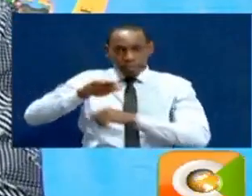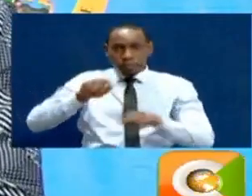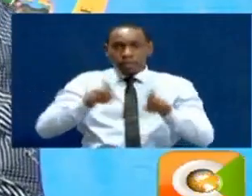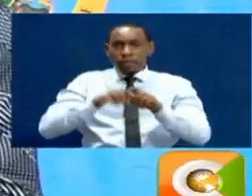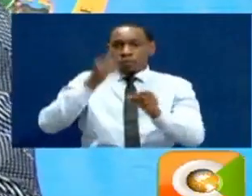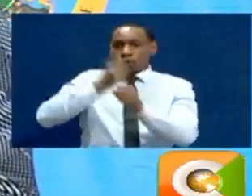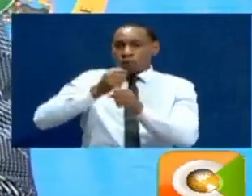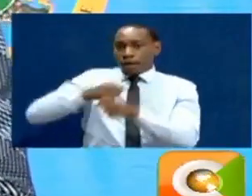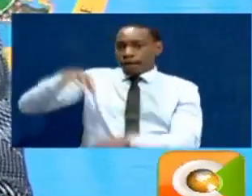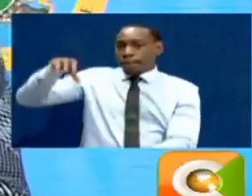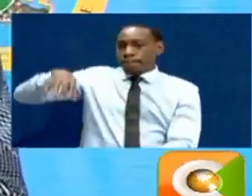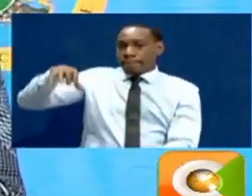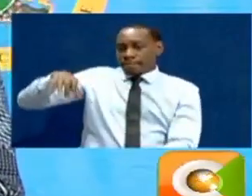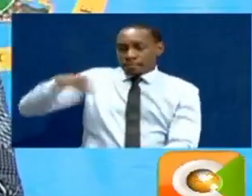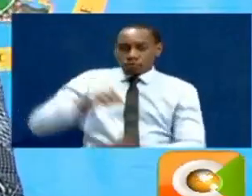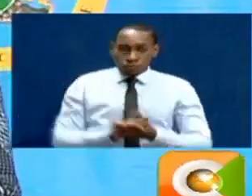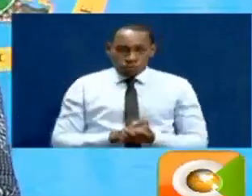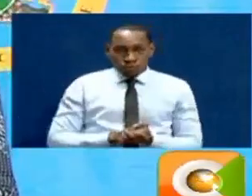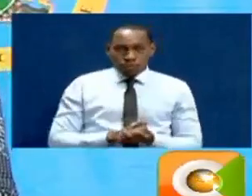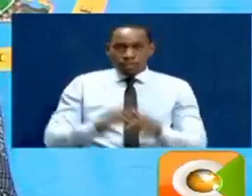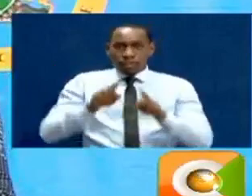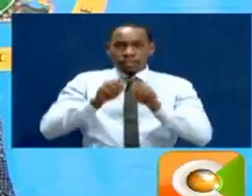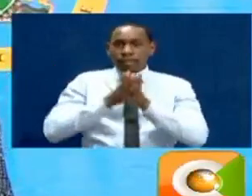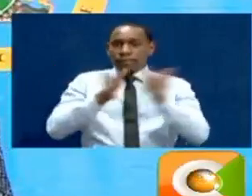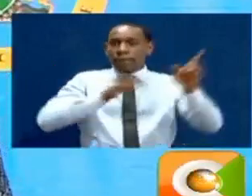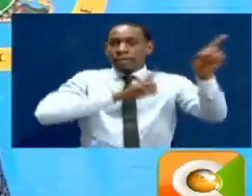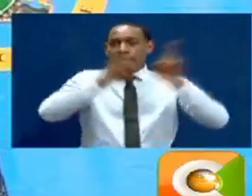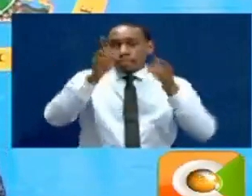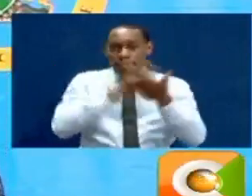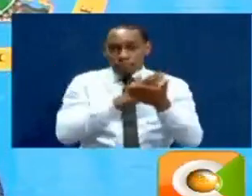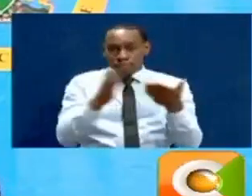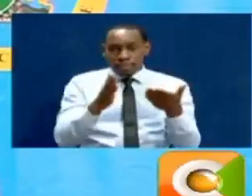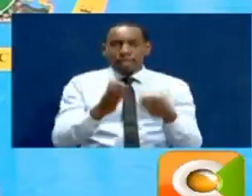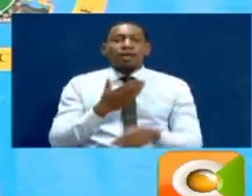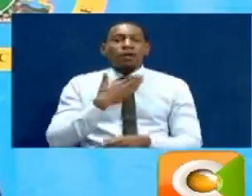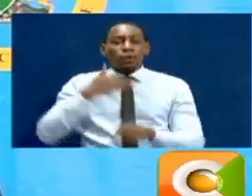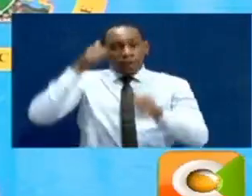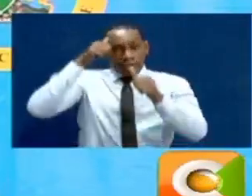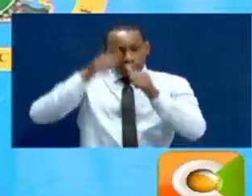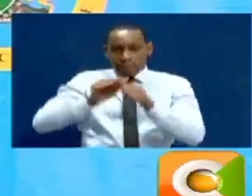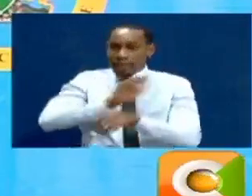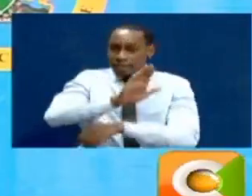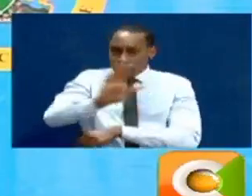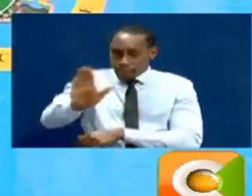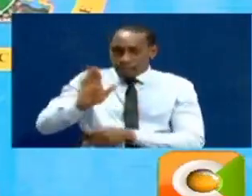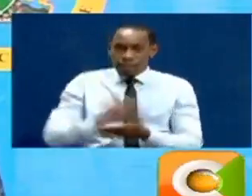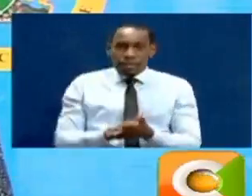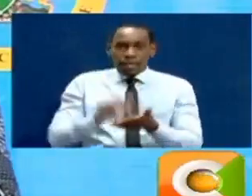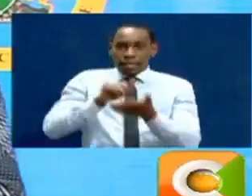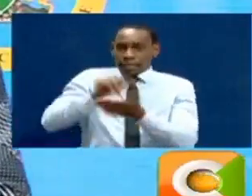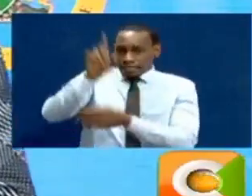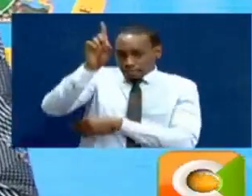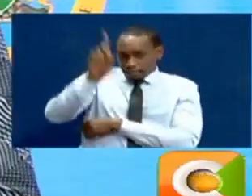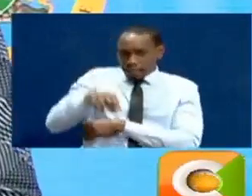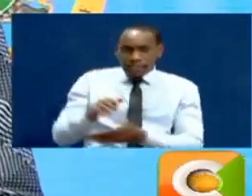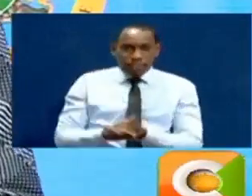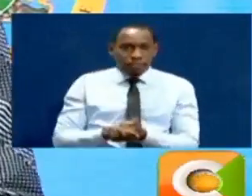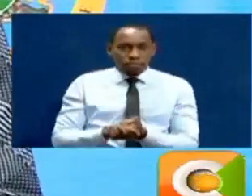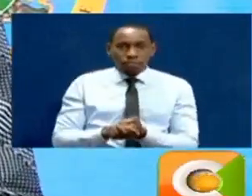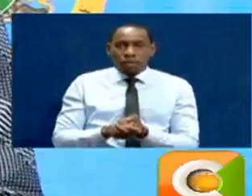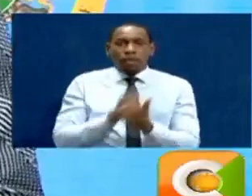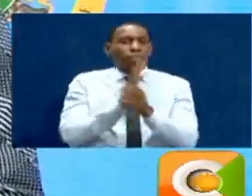in matatu operations, in the public transport sector, I want to remind you that you must not ease